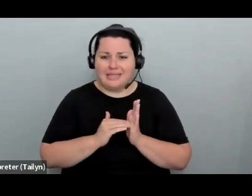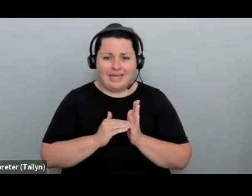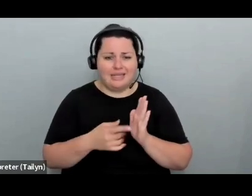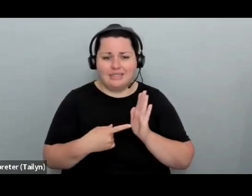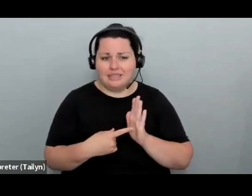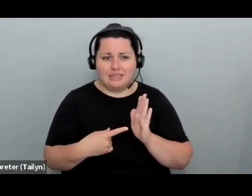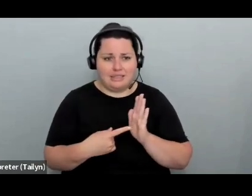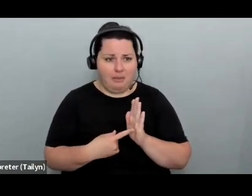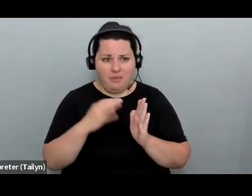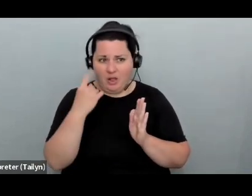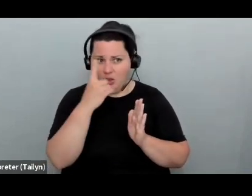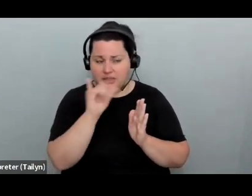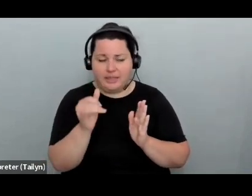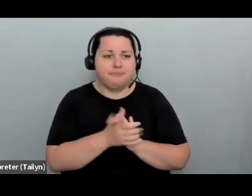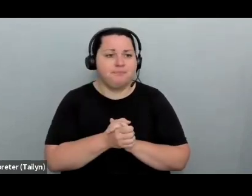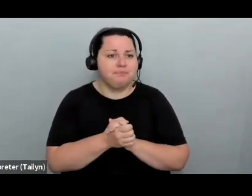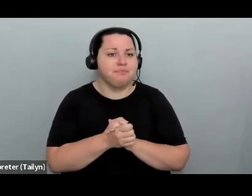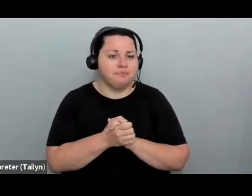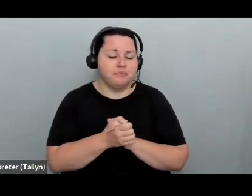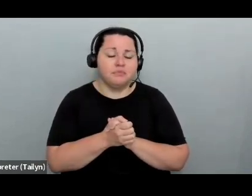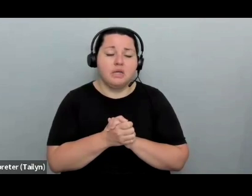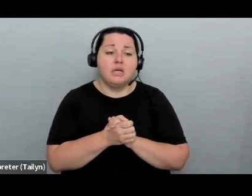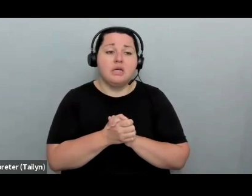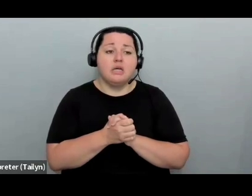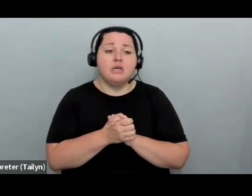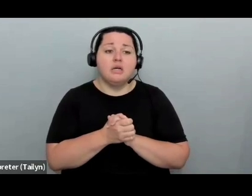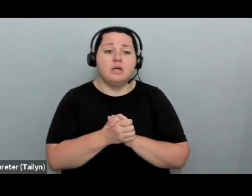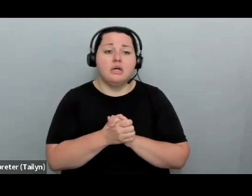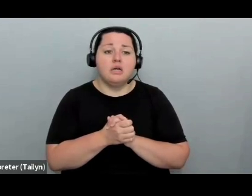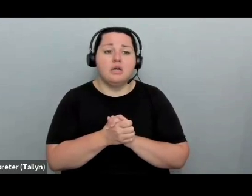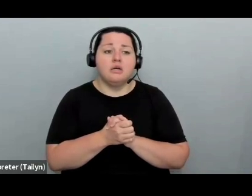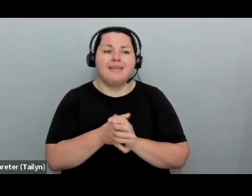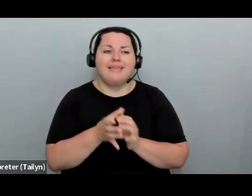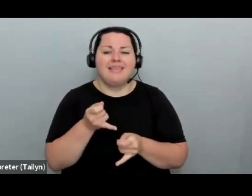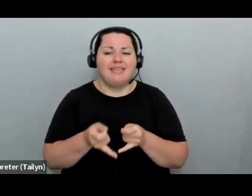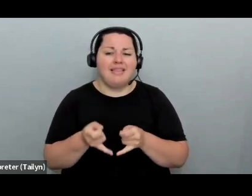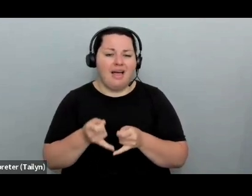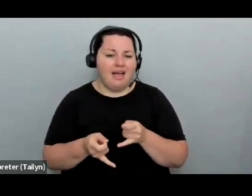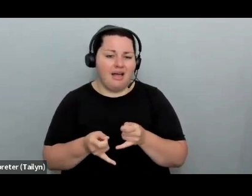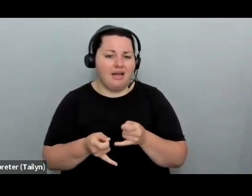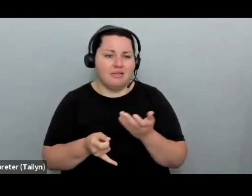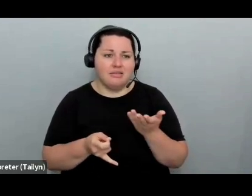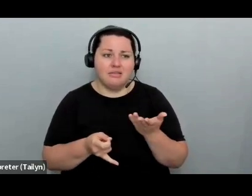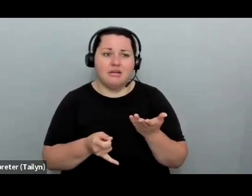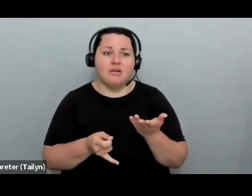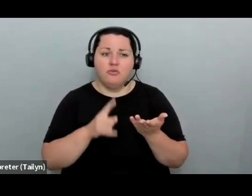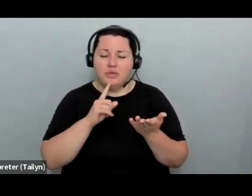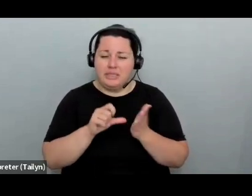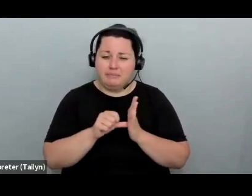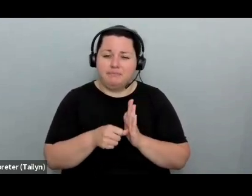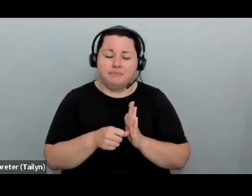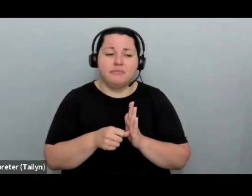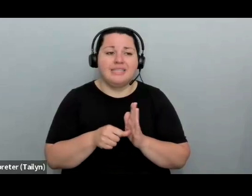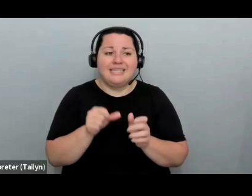example of what it looks like when we've done this. And then kind of lastly, I just want to really iterate that